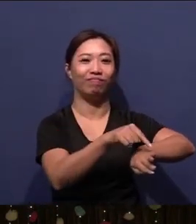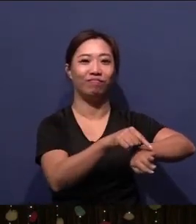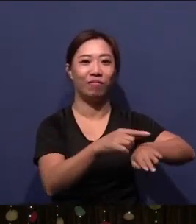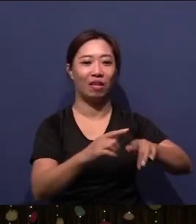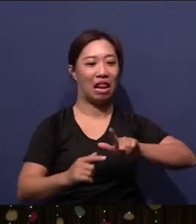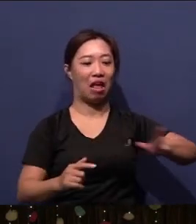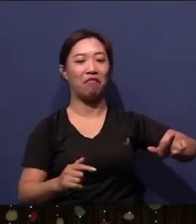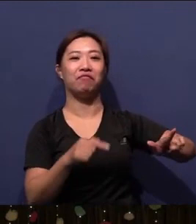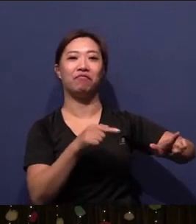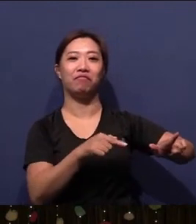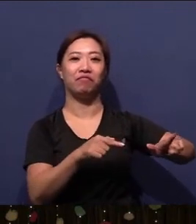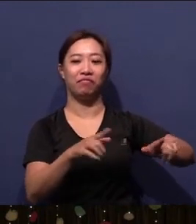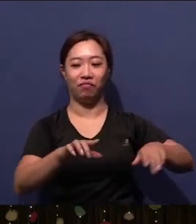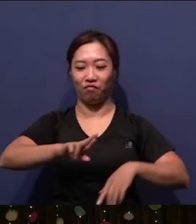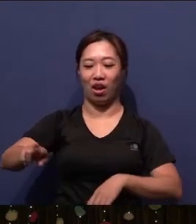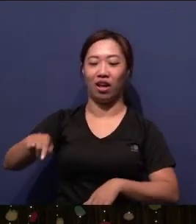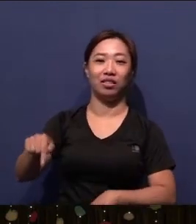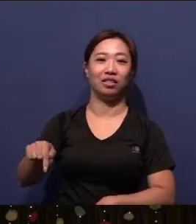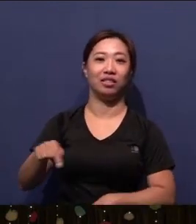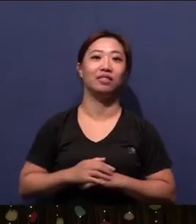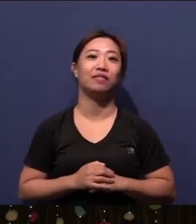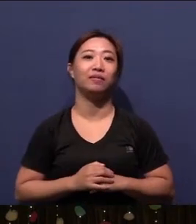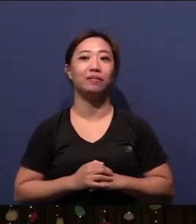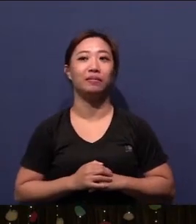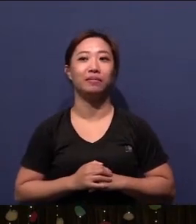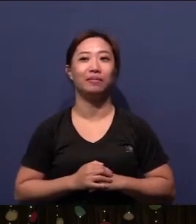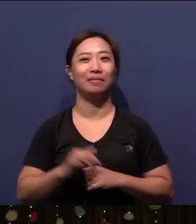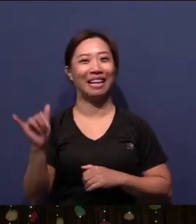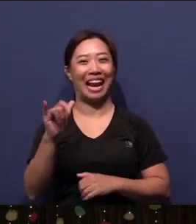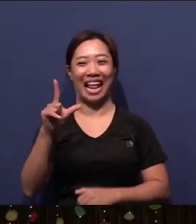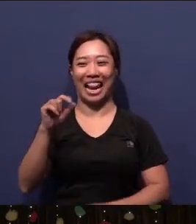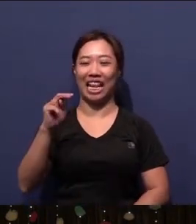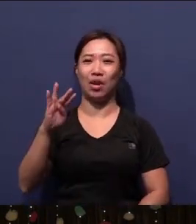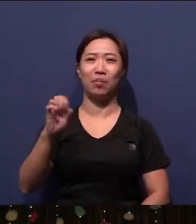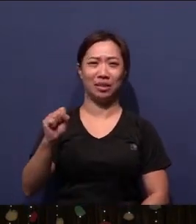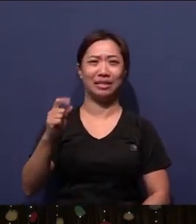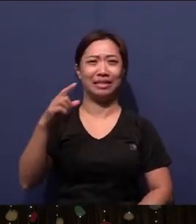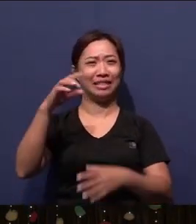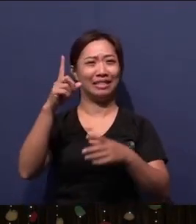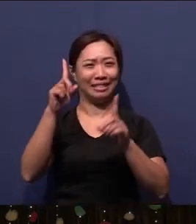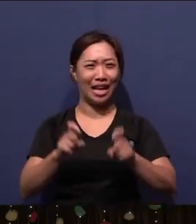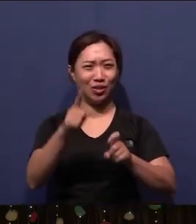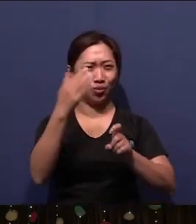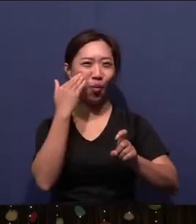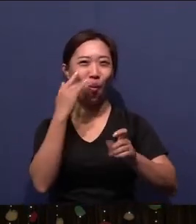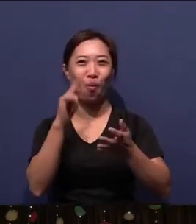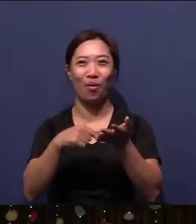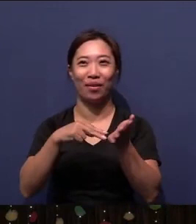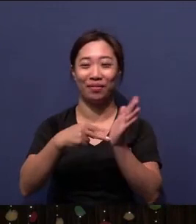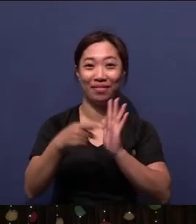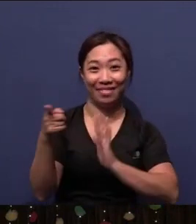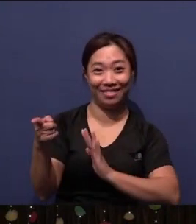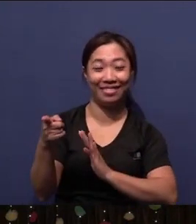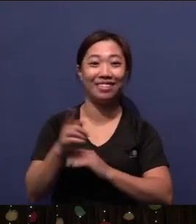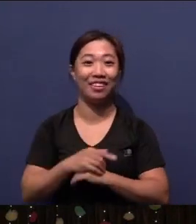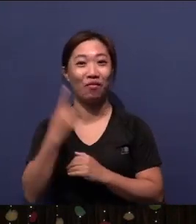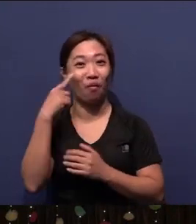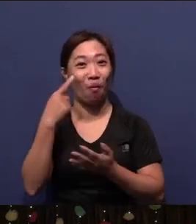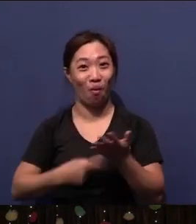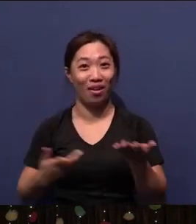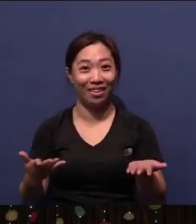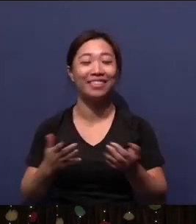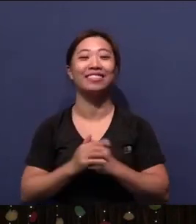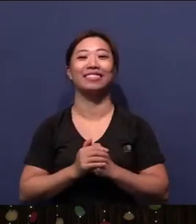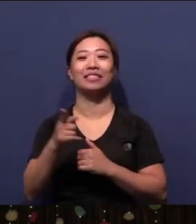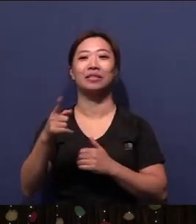left and on the right. It's like litmus test. I'm sure most of us know what a litmus test is. A litmus test